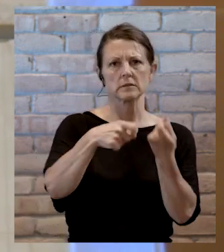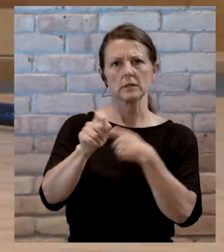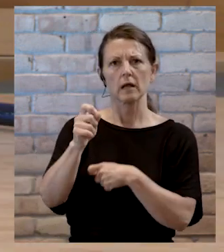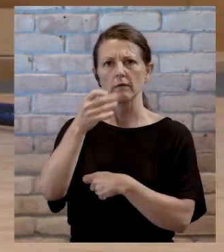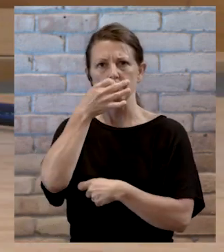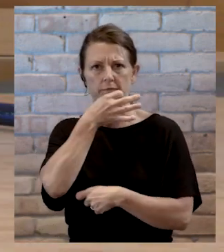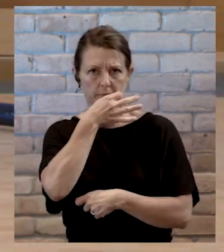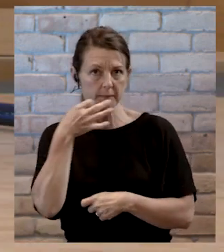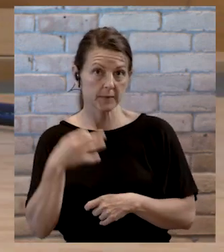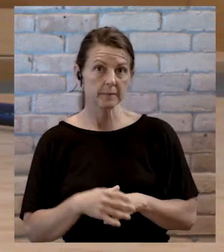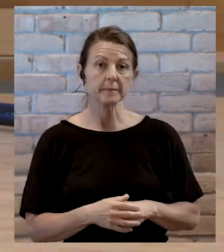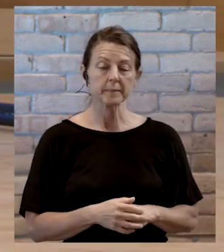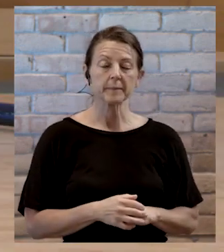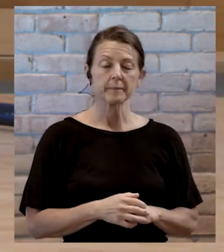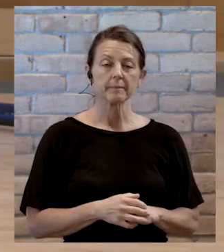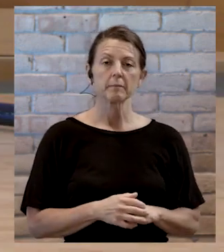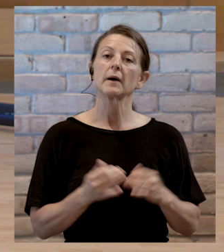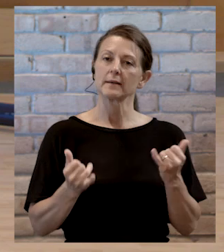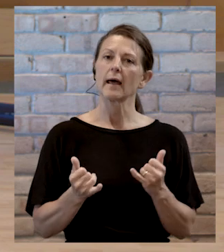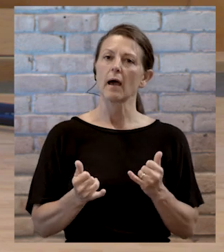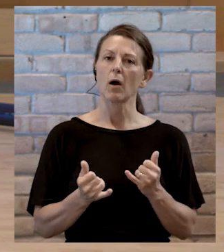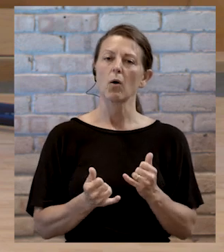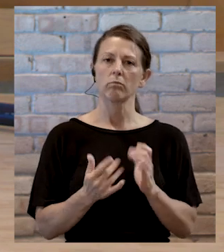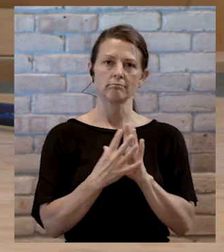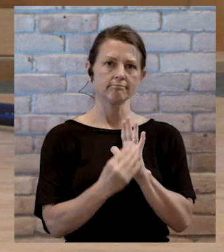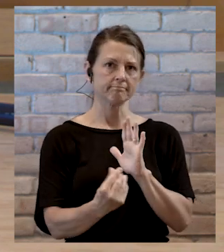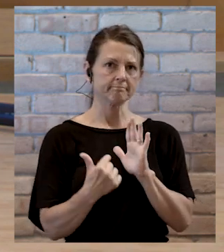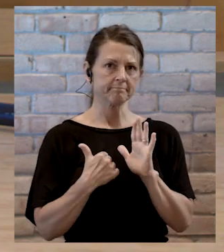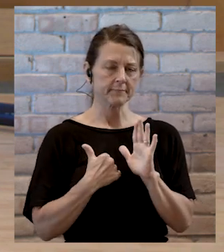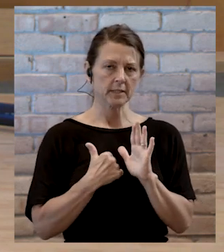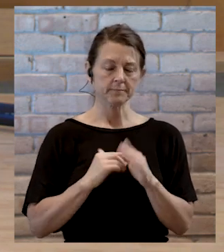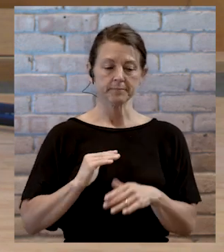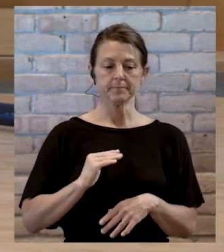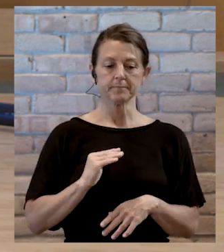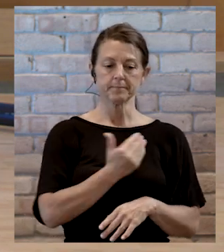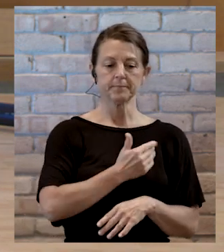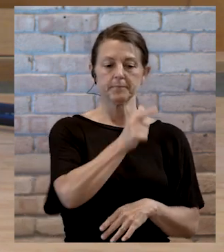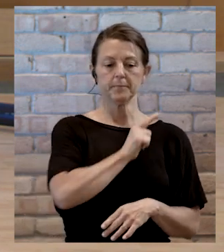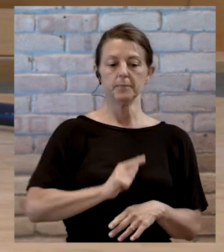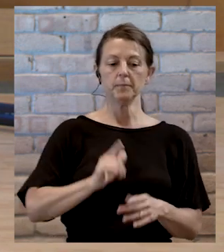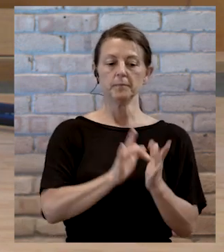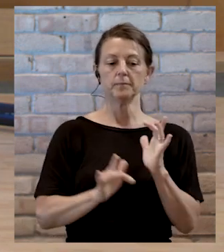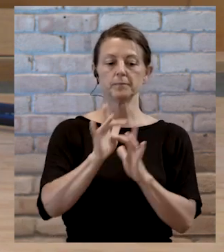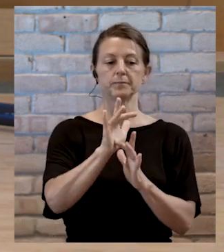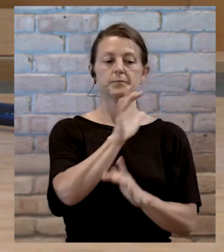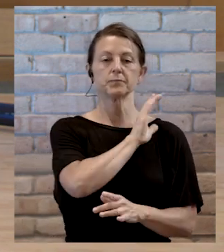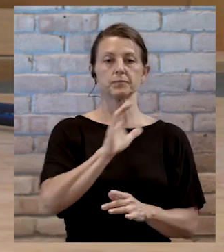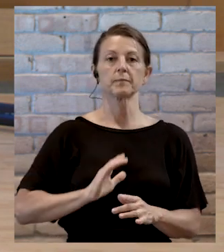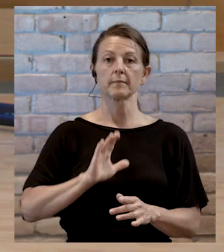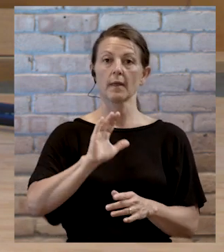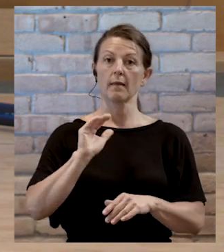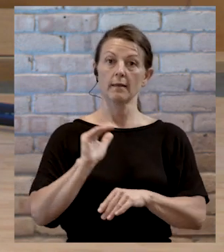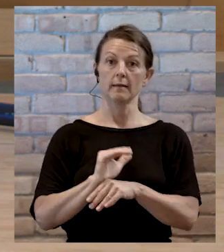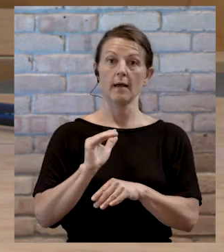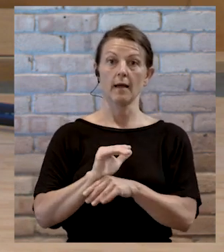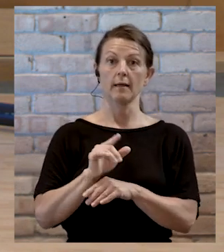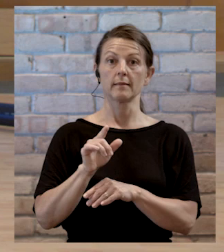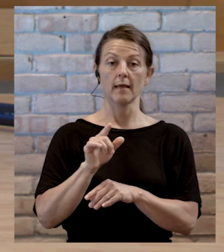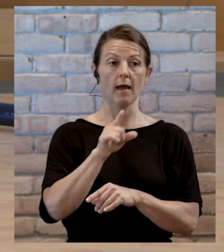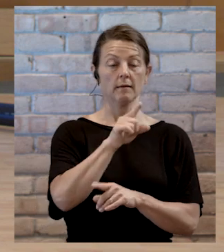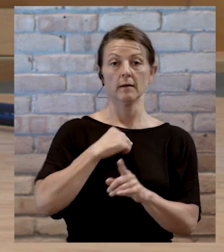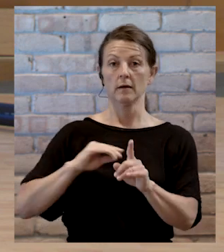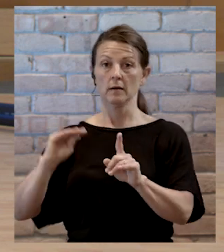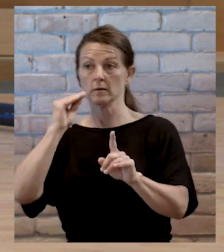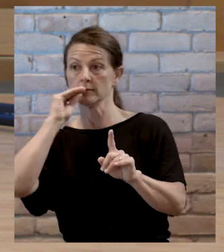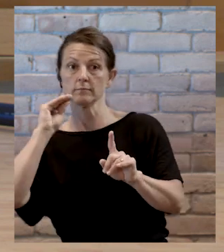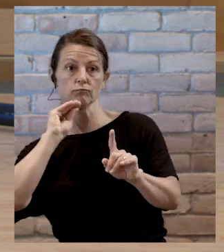Supper. But now repeat these words. Our Lord Jesus Christ, on the night when he was betrayed, and took bread. And when he